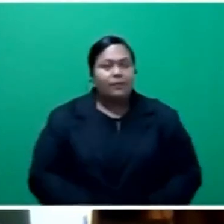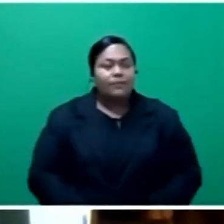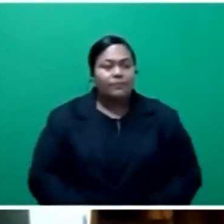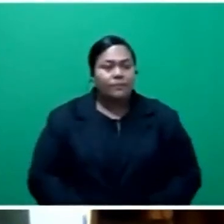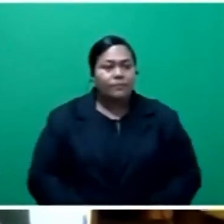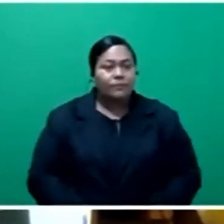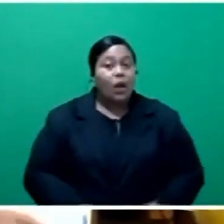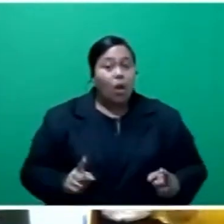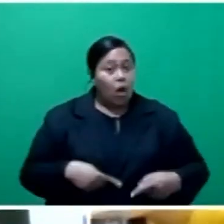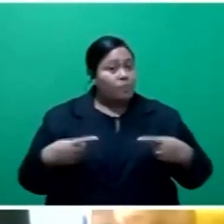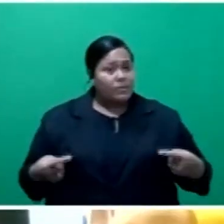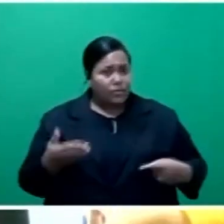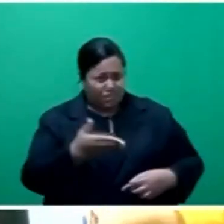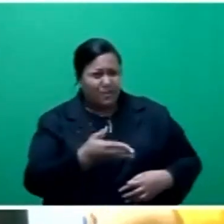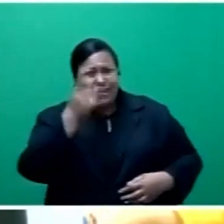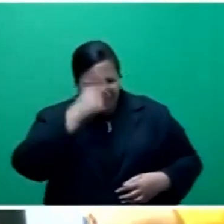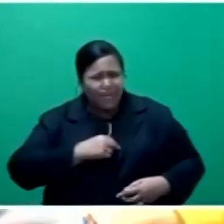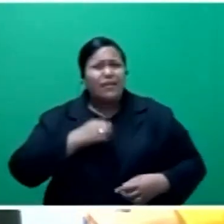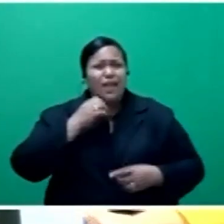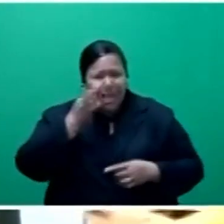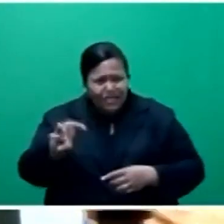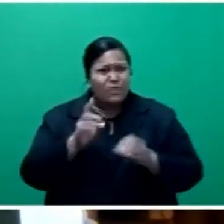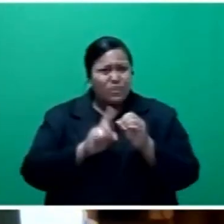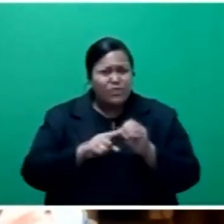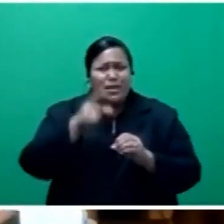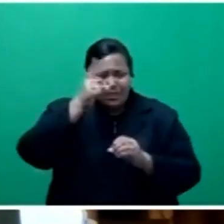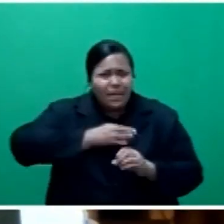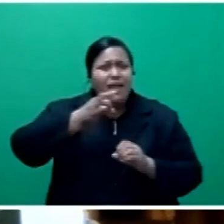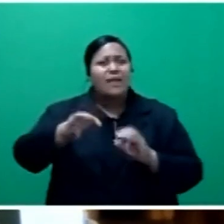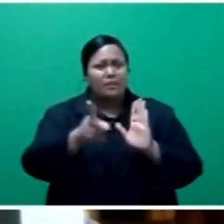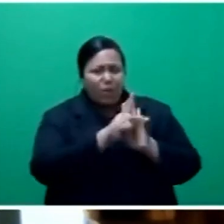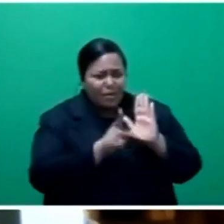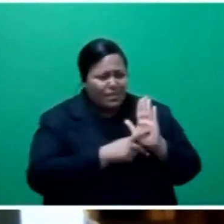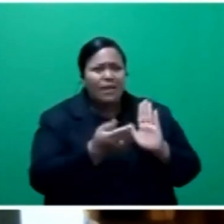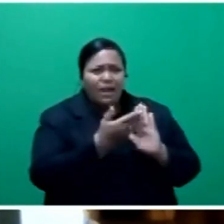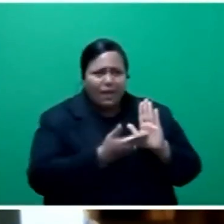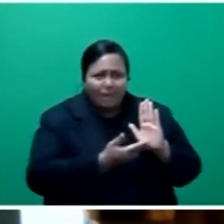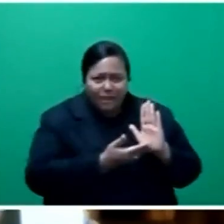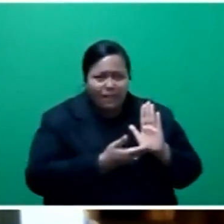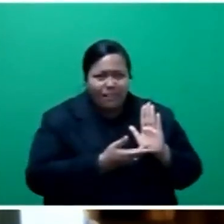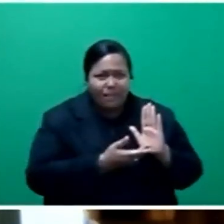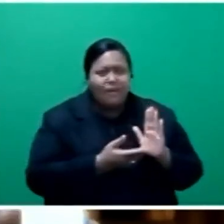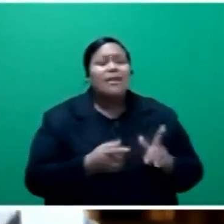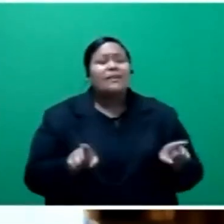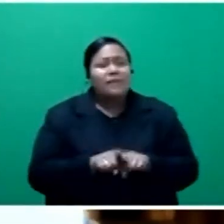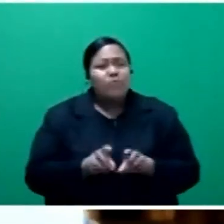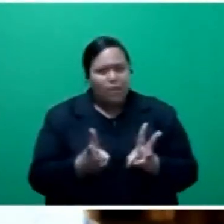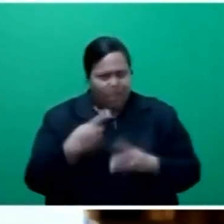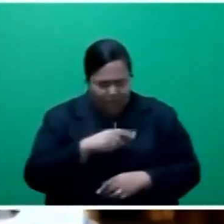the opposition can question, can scrutinize government policy. They can do that. In the same way, we can